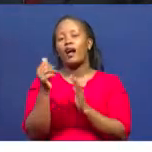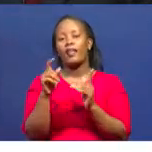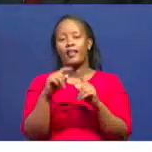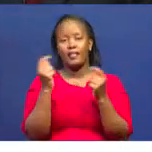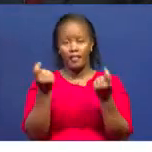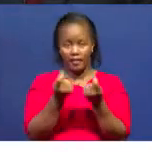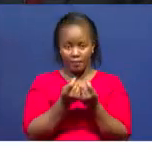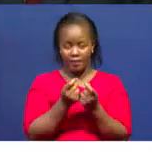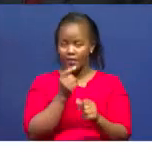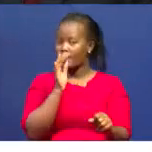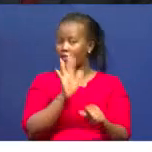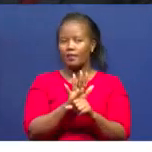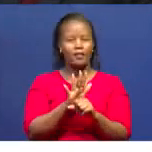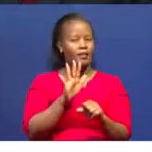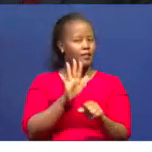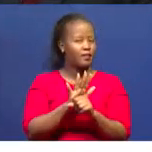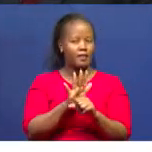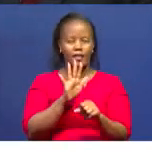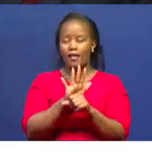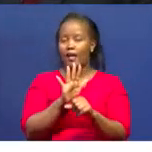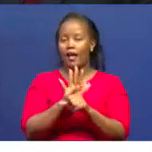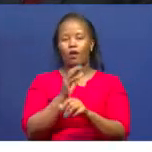a lot of work. The pitch is in